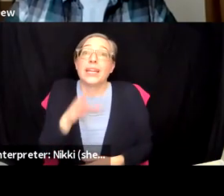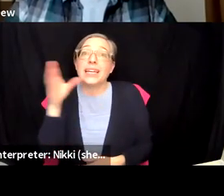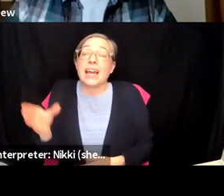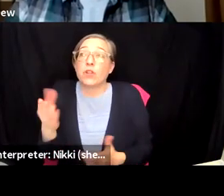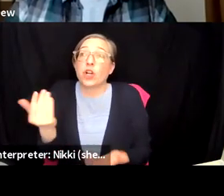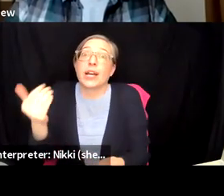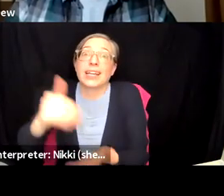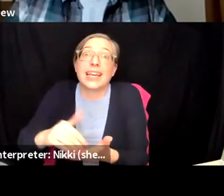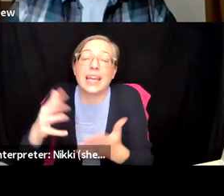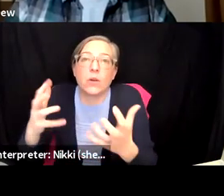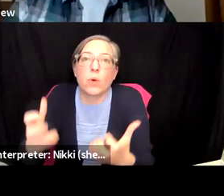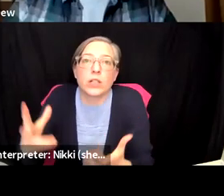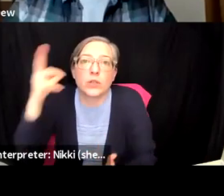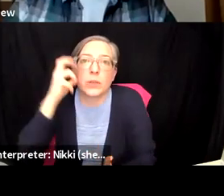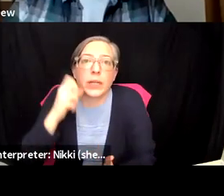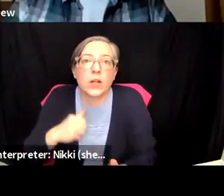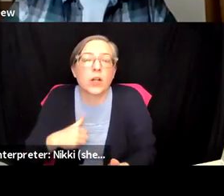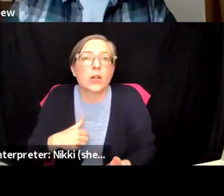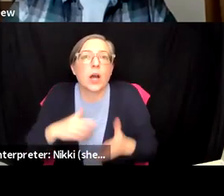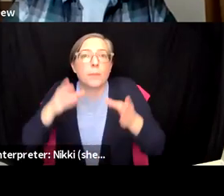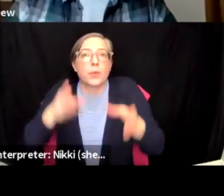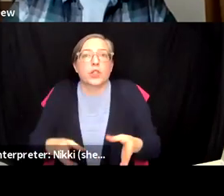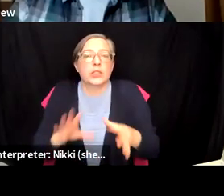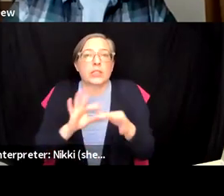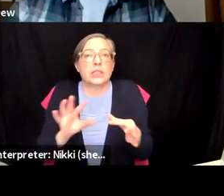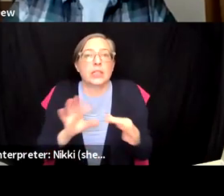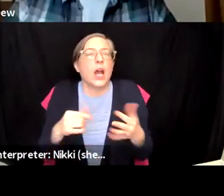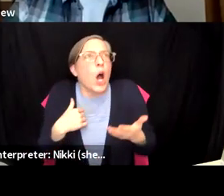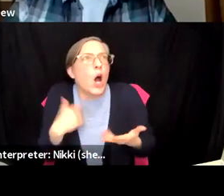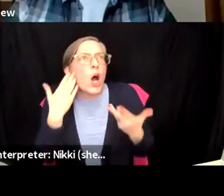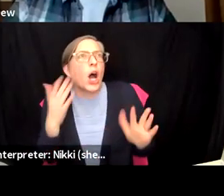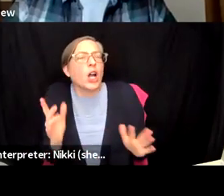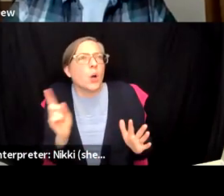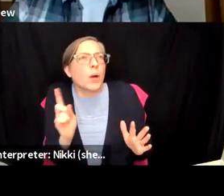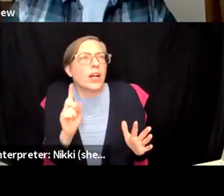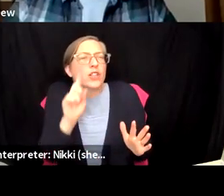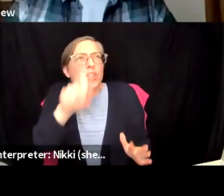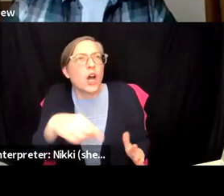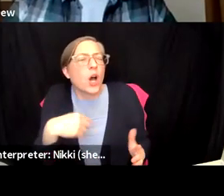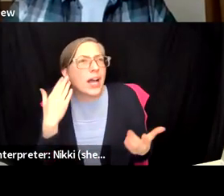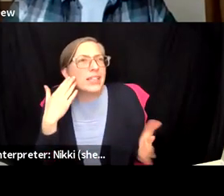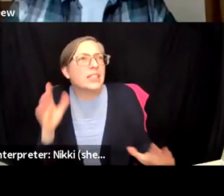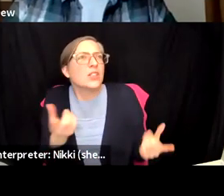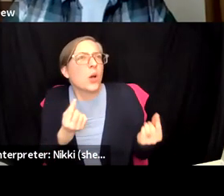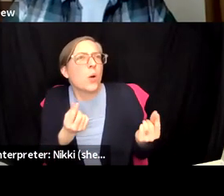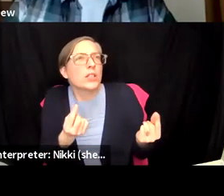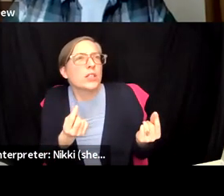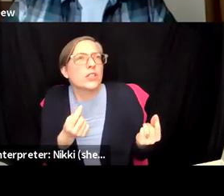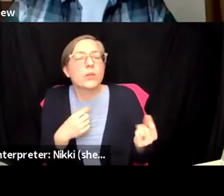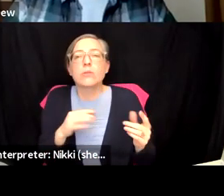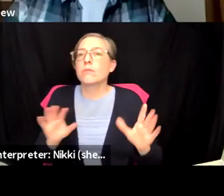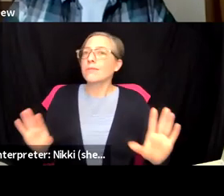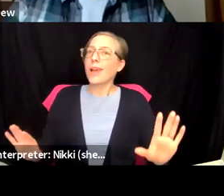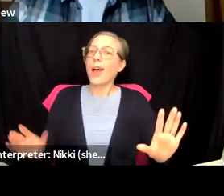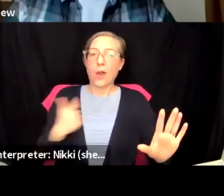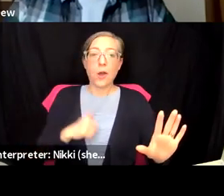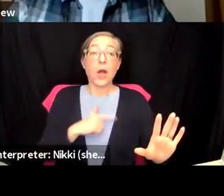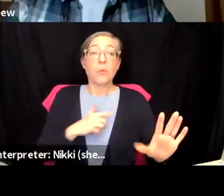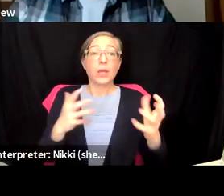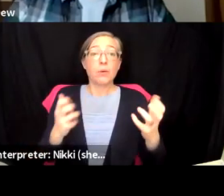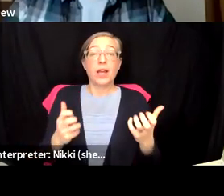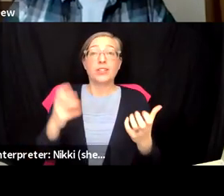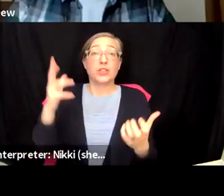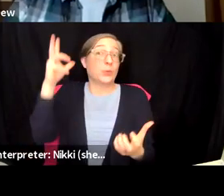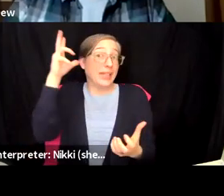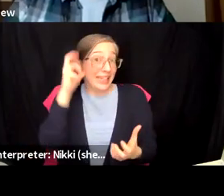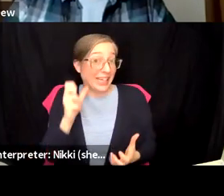didn't know where to turn. We want to hear, call your local ADRC and go from there. That's the most important thing. And